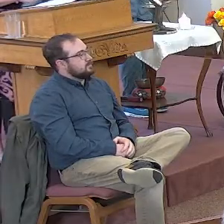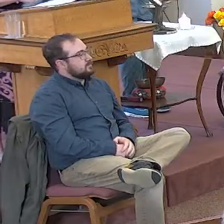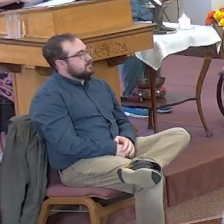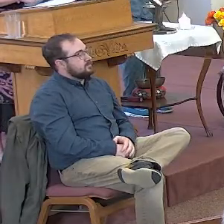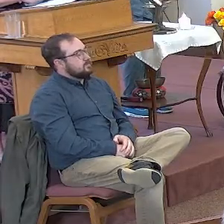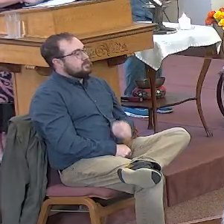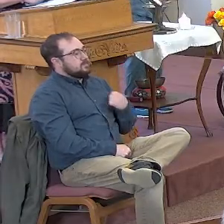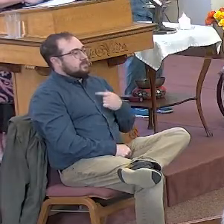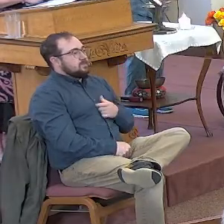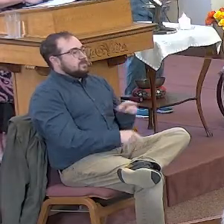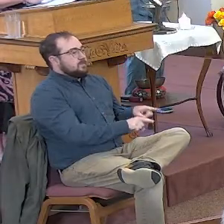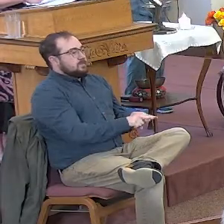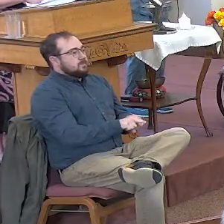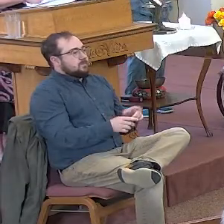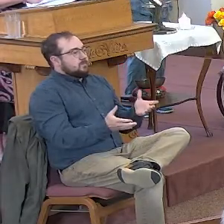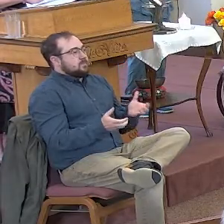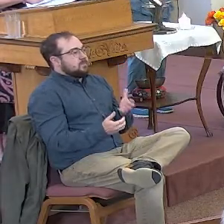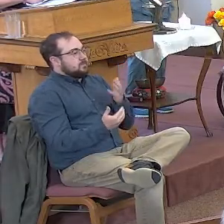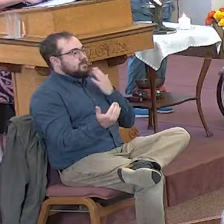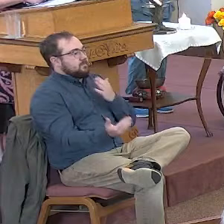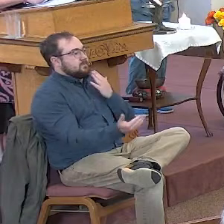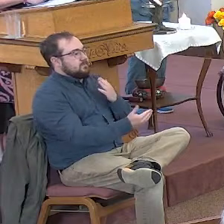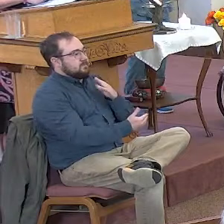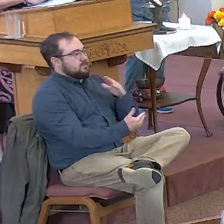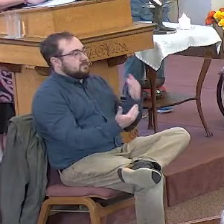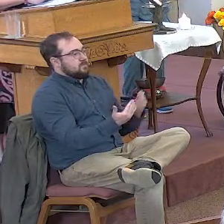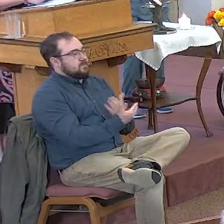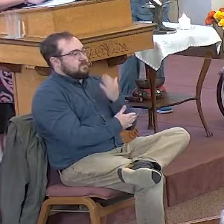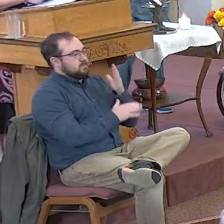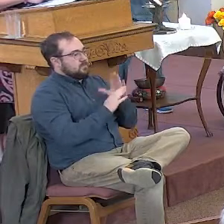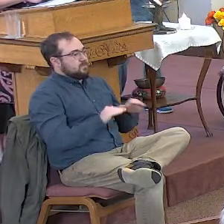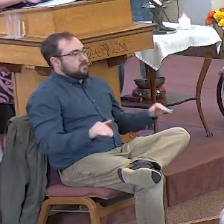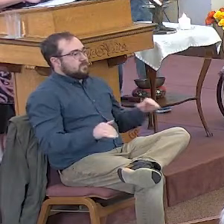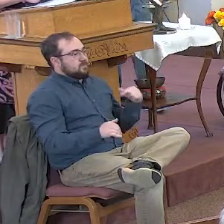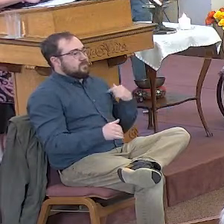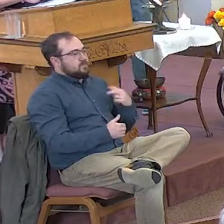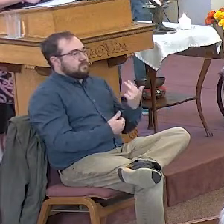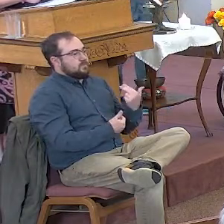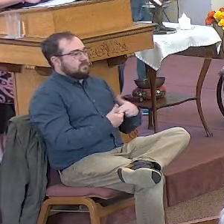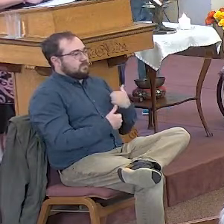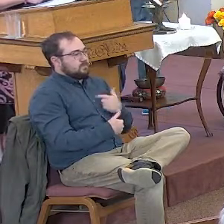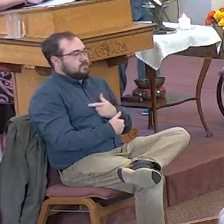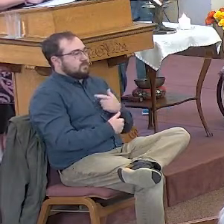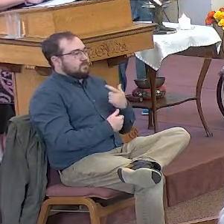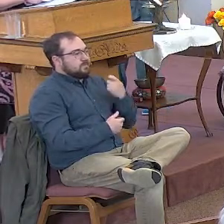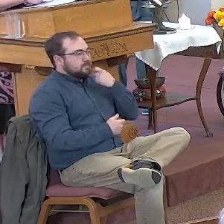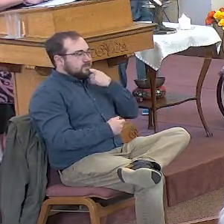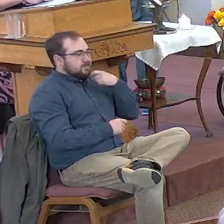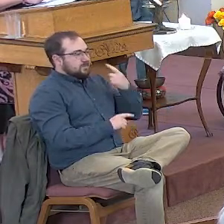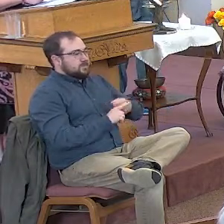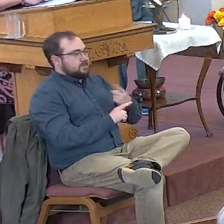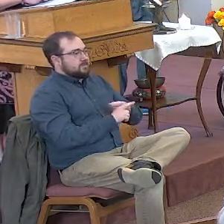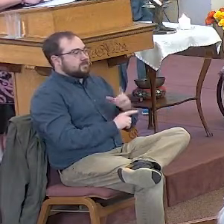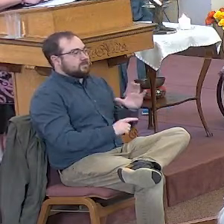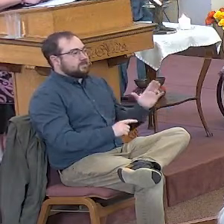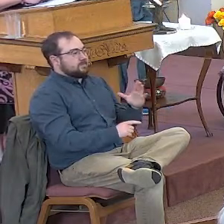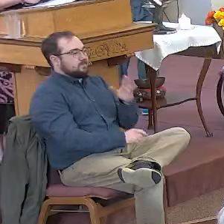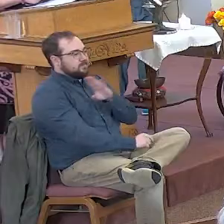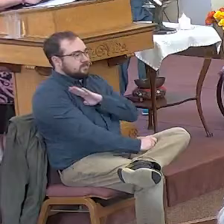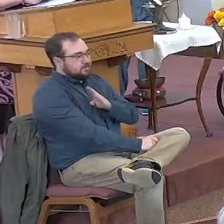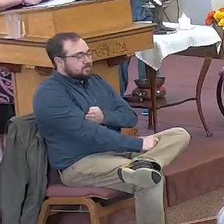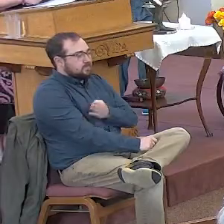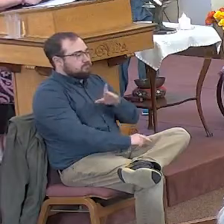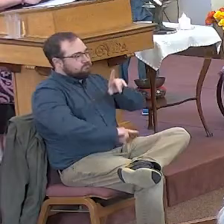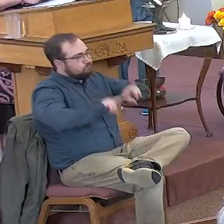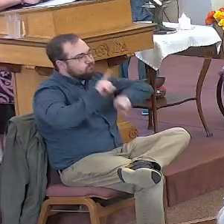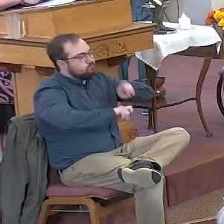We also want to welcome all the new children that have been joining us in recent months. Your energy, questions,